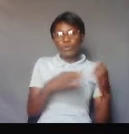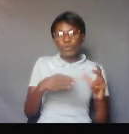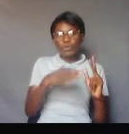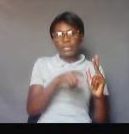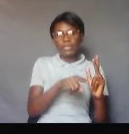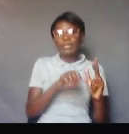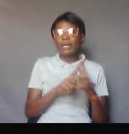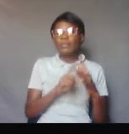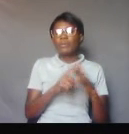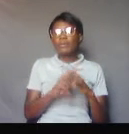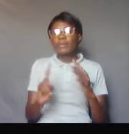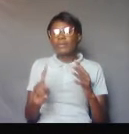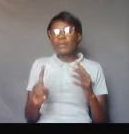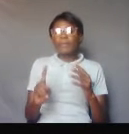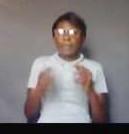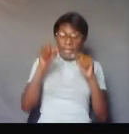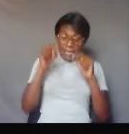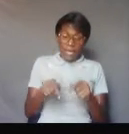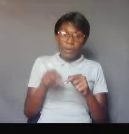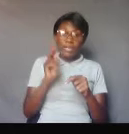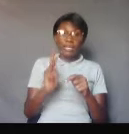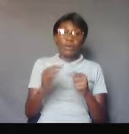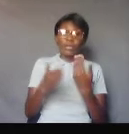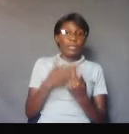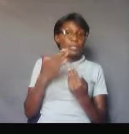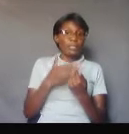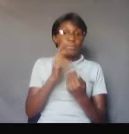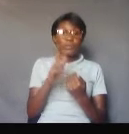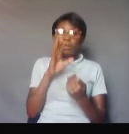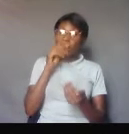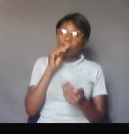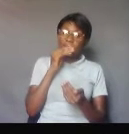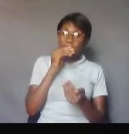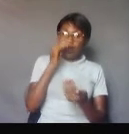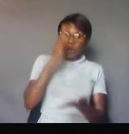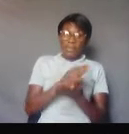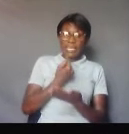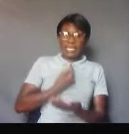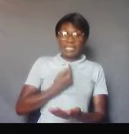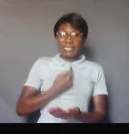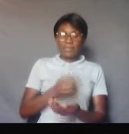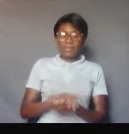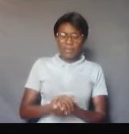So we'd much rather speak about Amnon and about the complexity of that family than we would